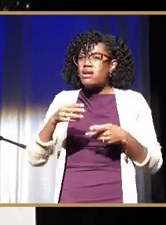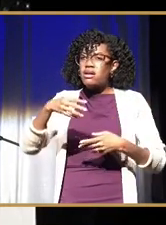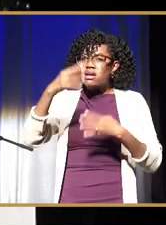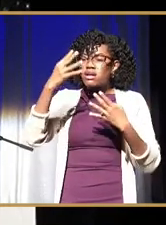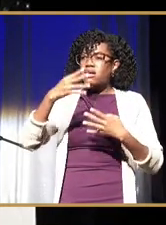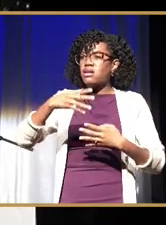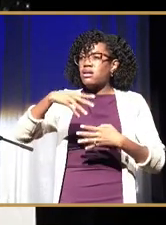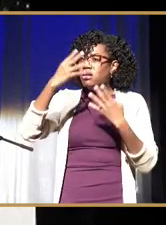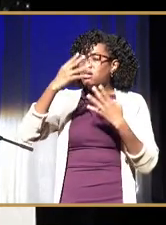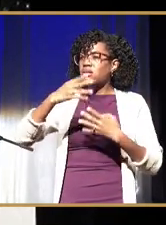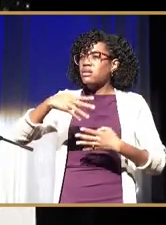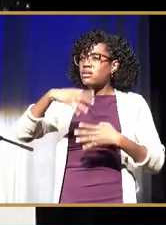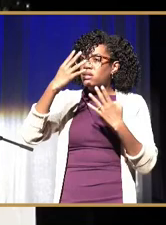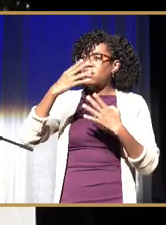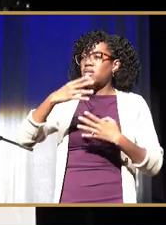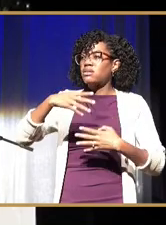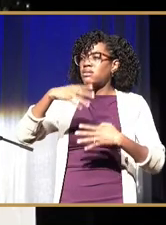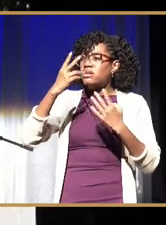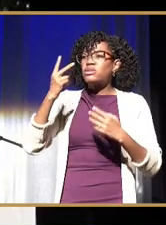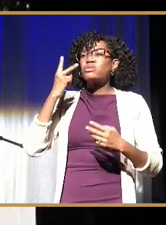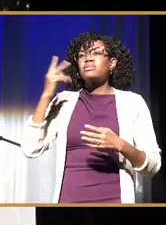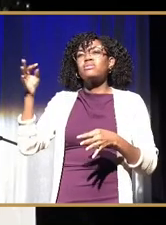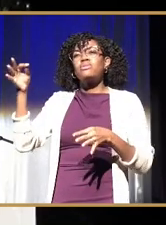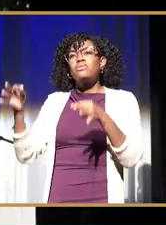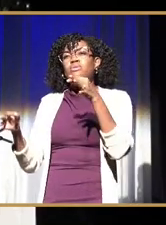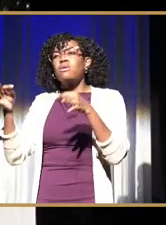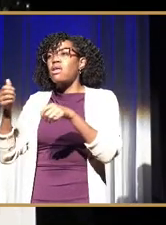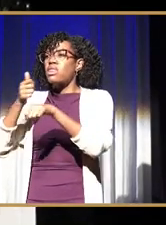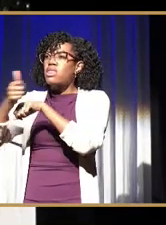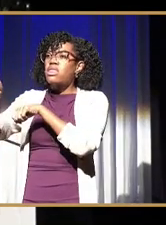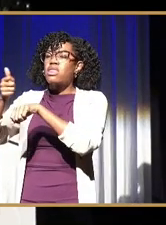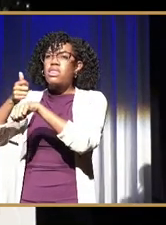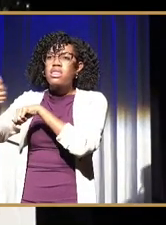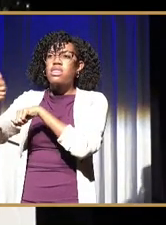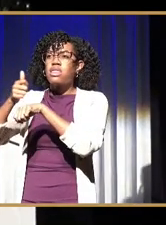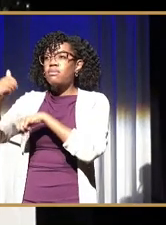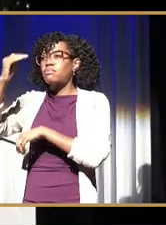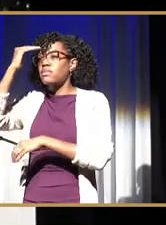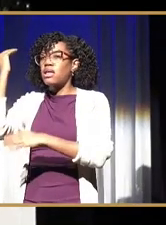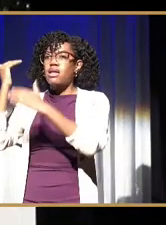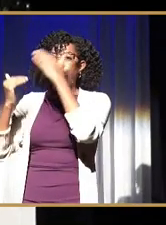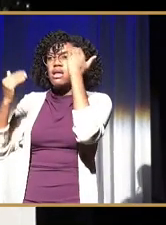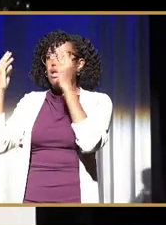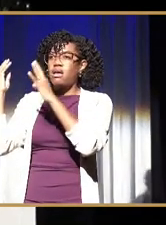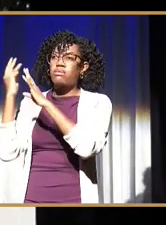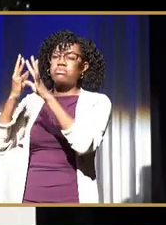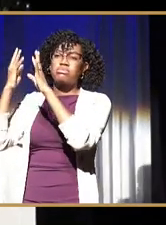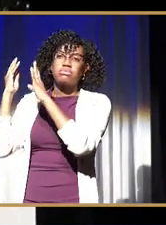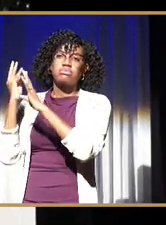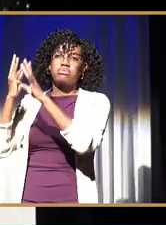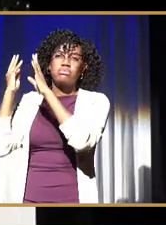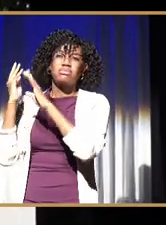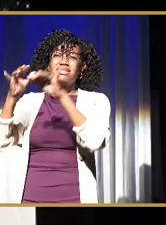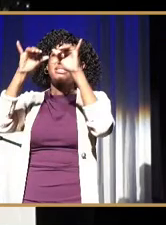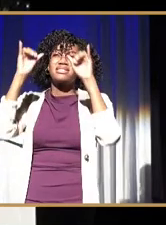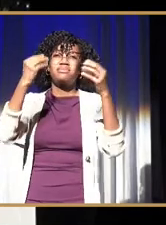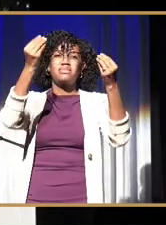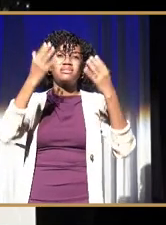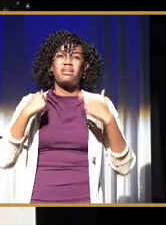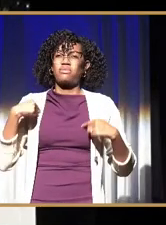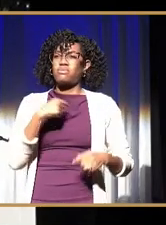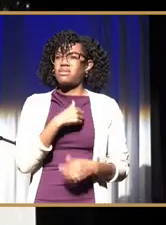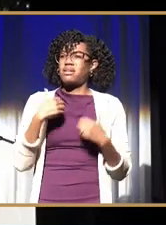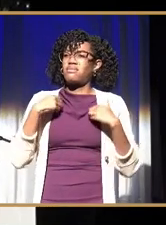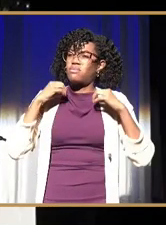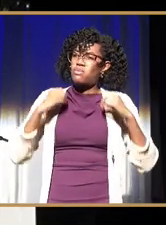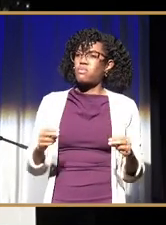message when you see non-indictments in the courts. Every single element of the system tells us our lives do not